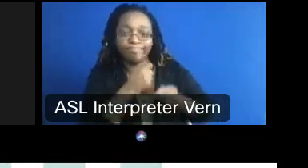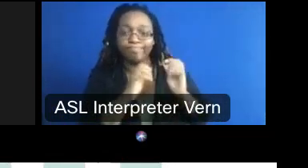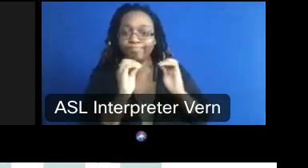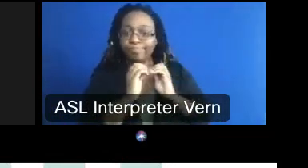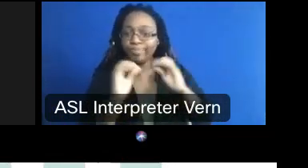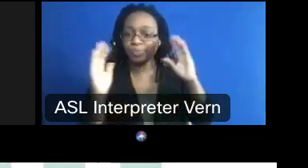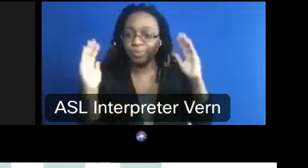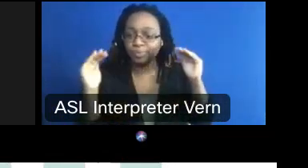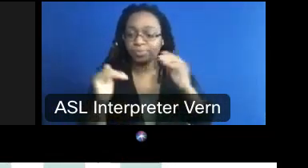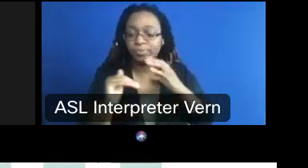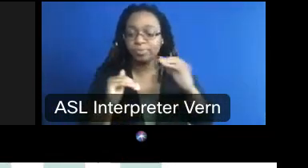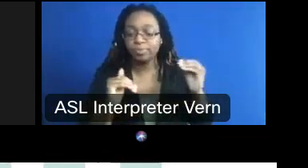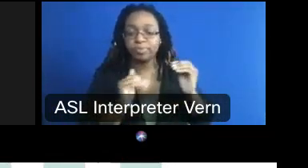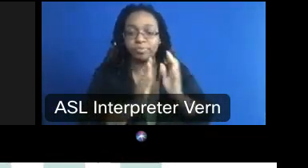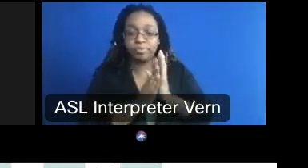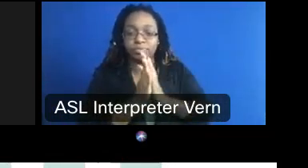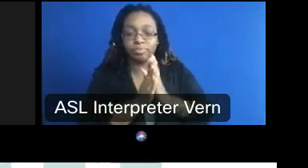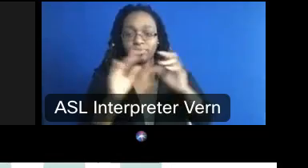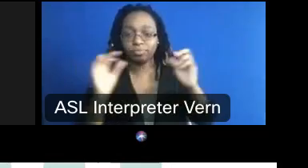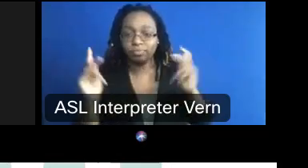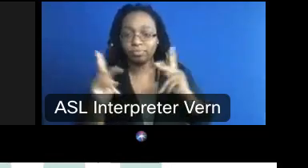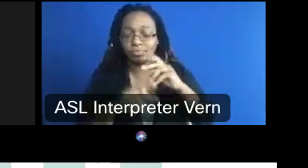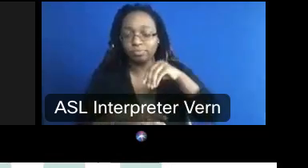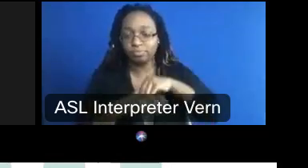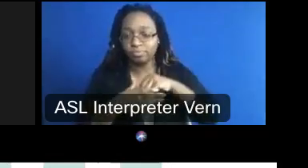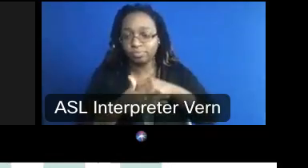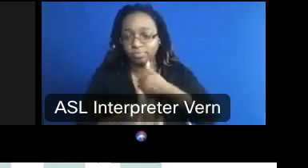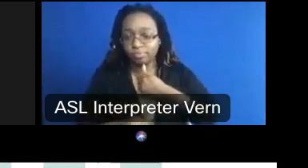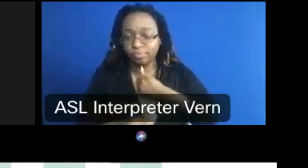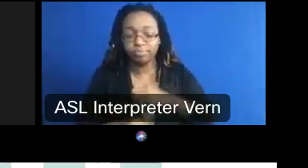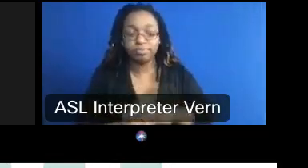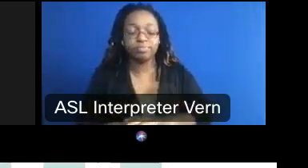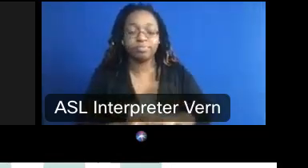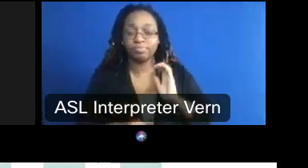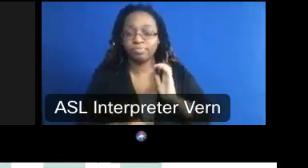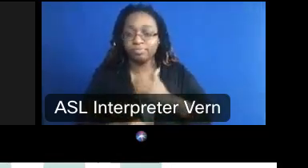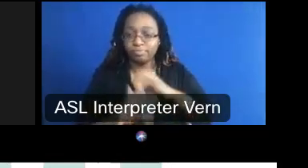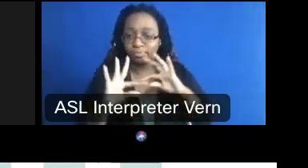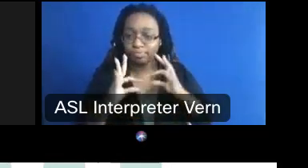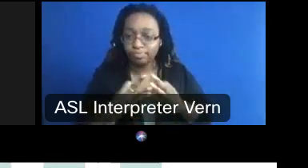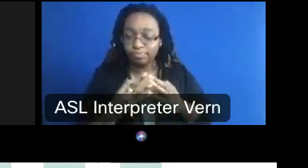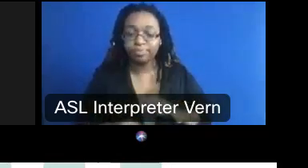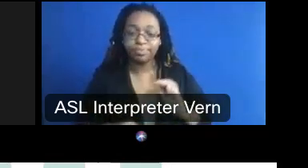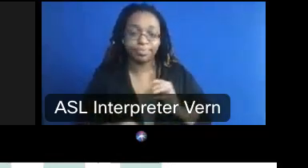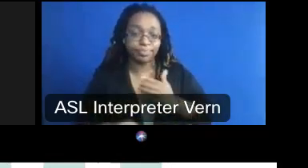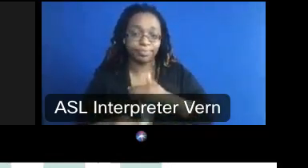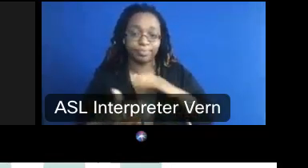resiliency within ourselves, within our families, and within our communities.